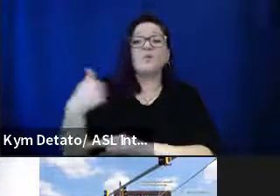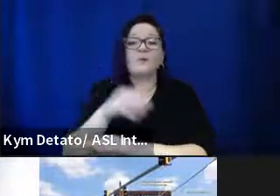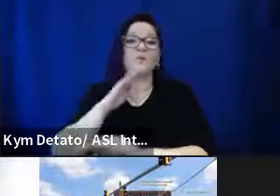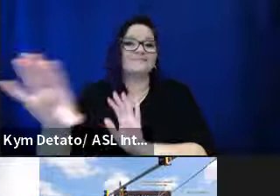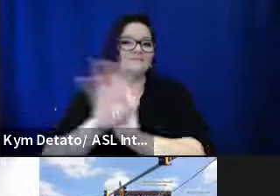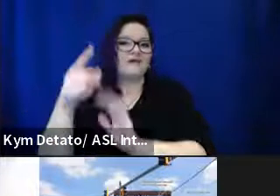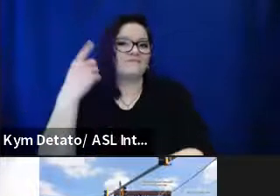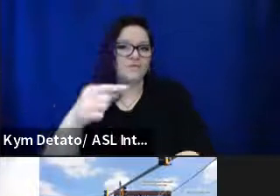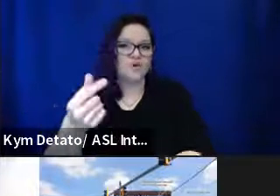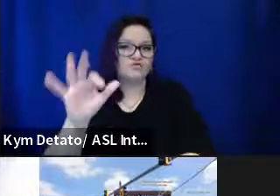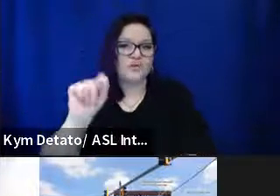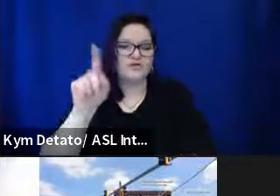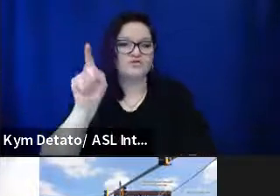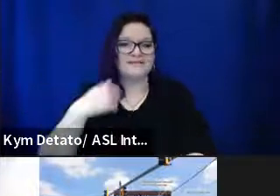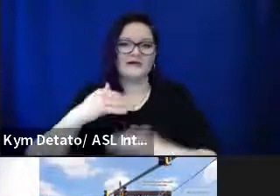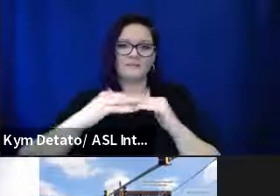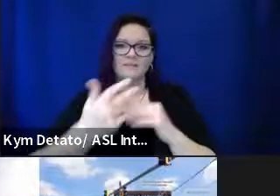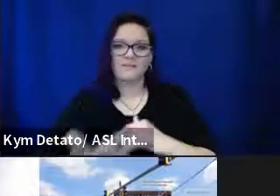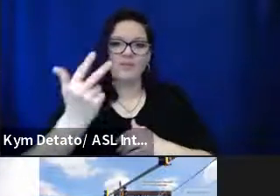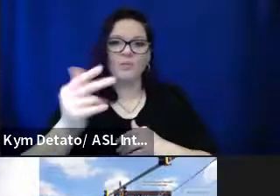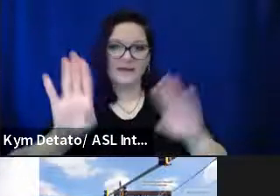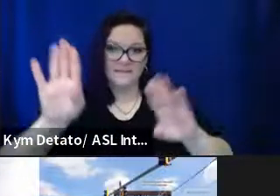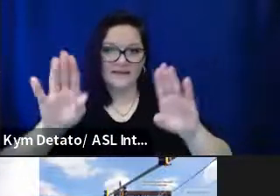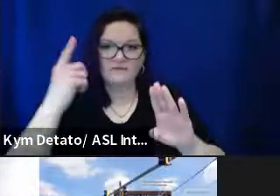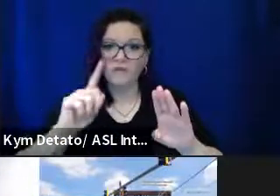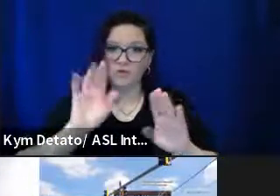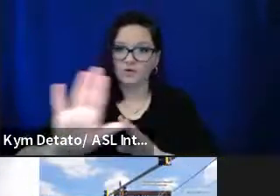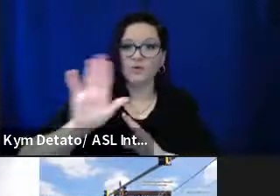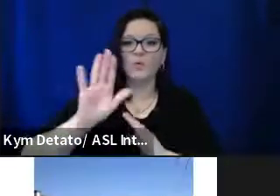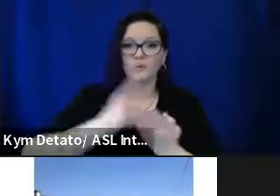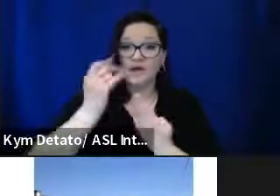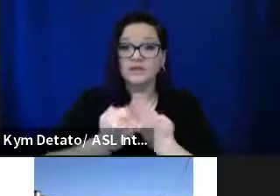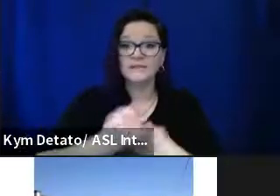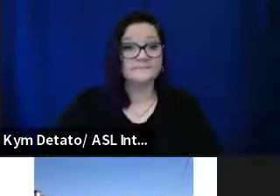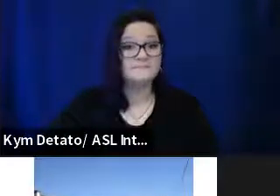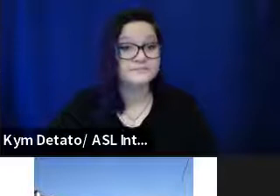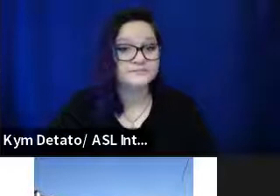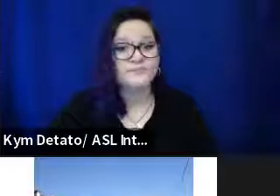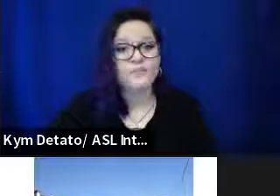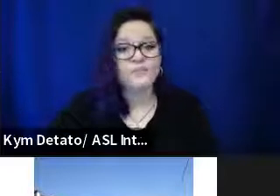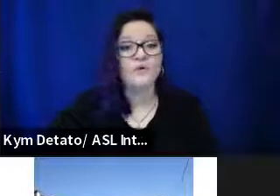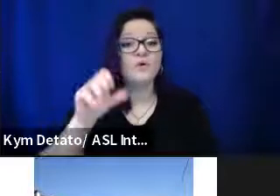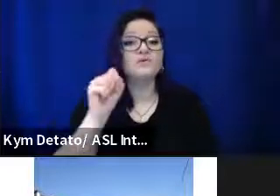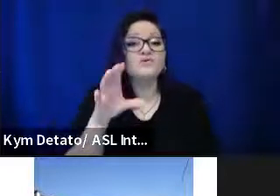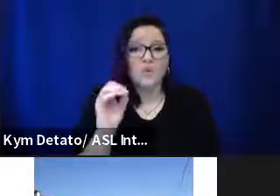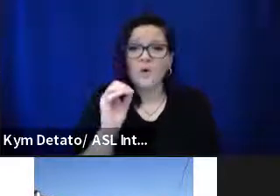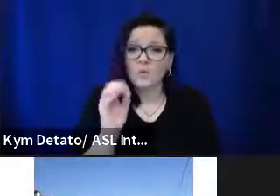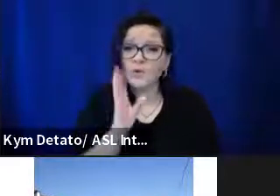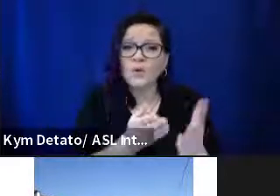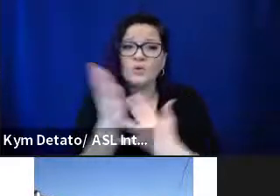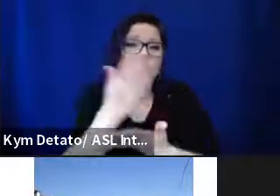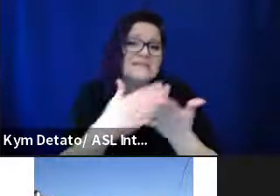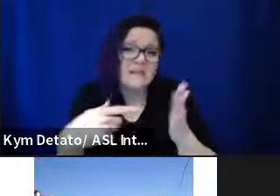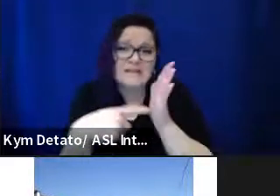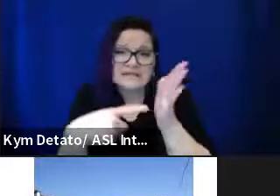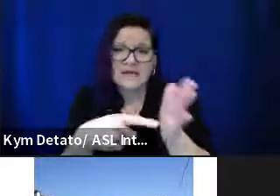3 different bids for your project. So we'll go through a couple of these examples